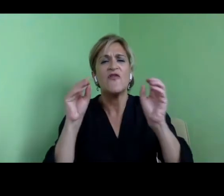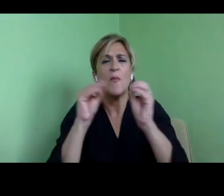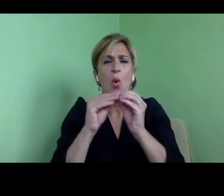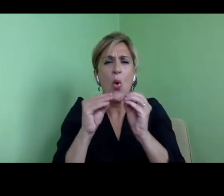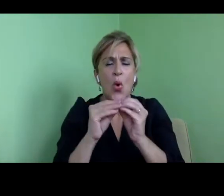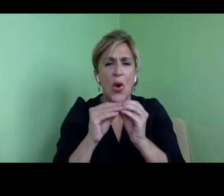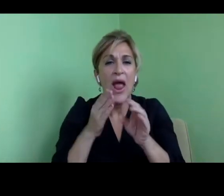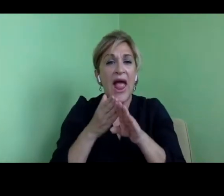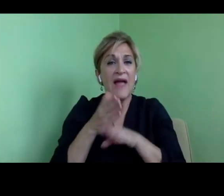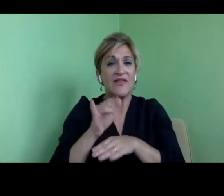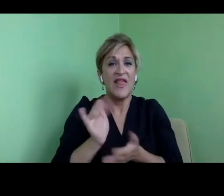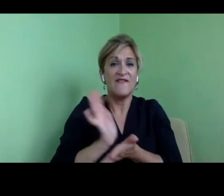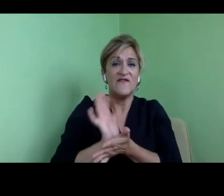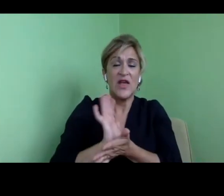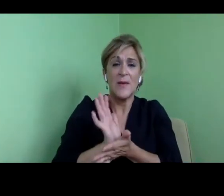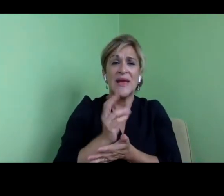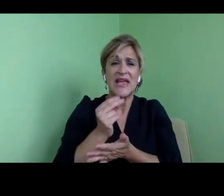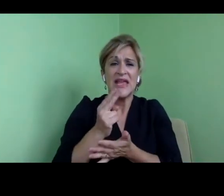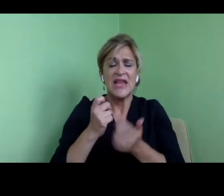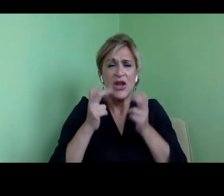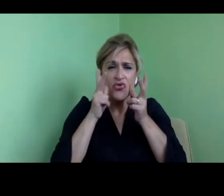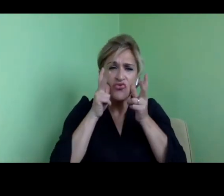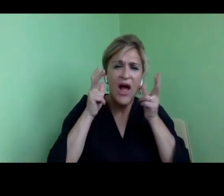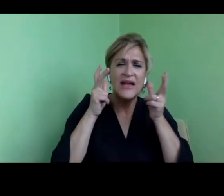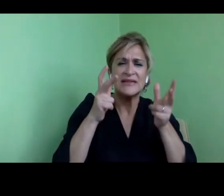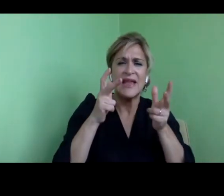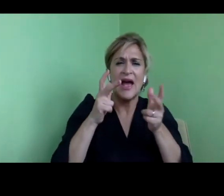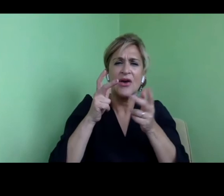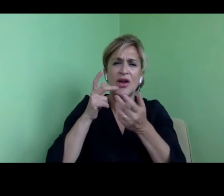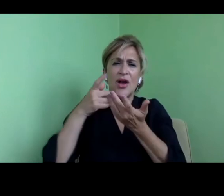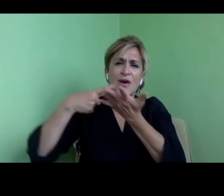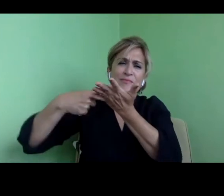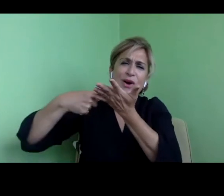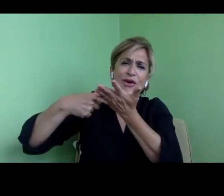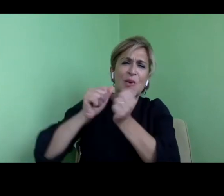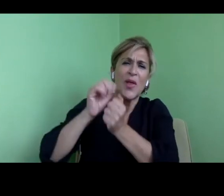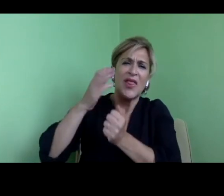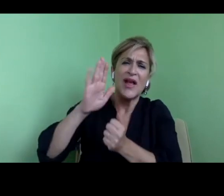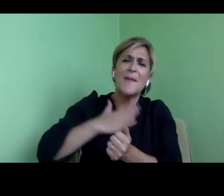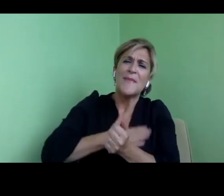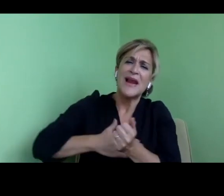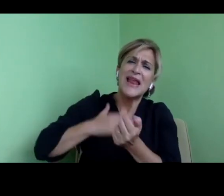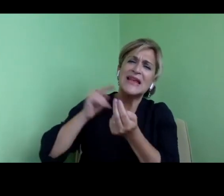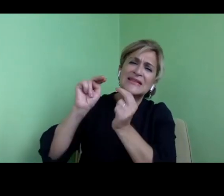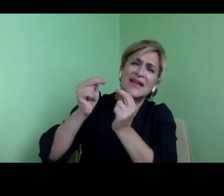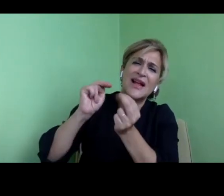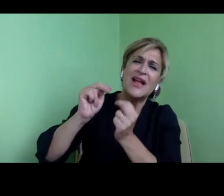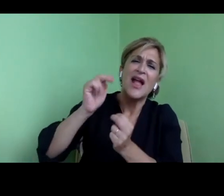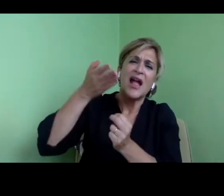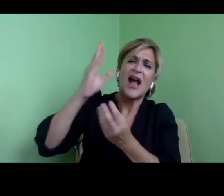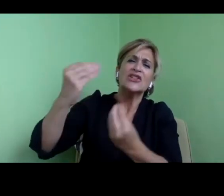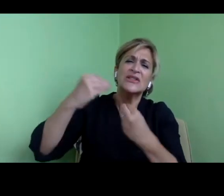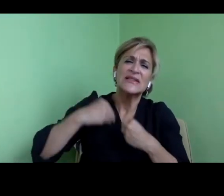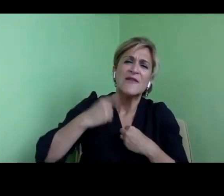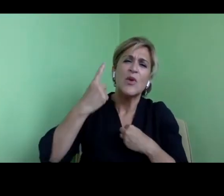the end of that film, he's broken and he cries out as if he's bargaining with God. Please, God, just one more. Just give me one more. Just one